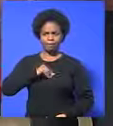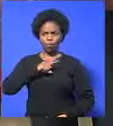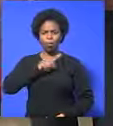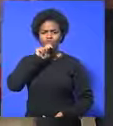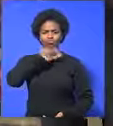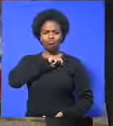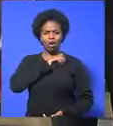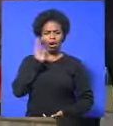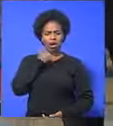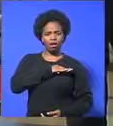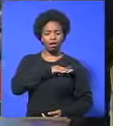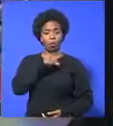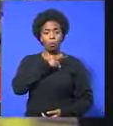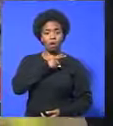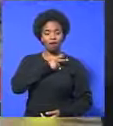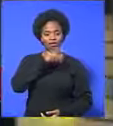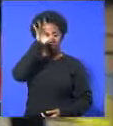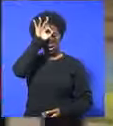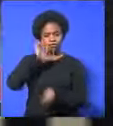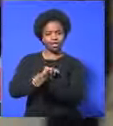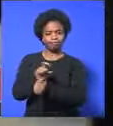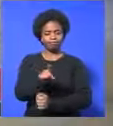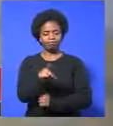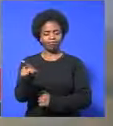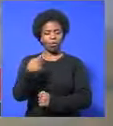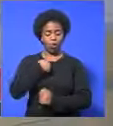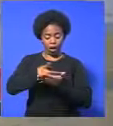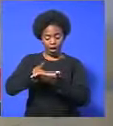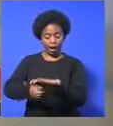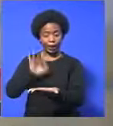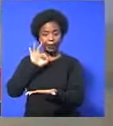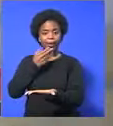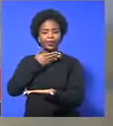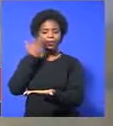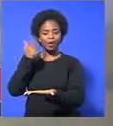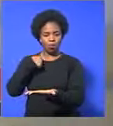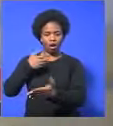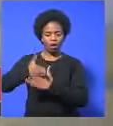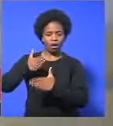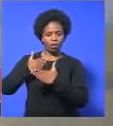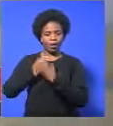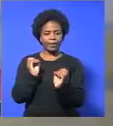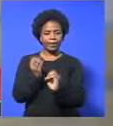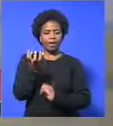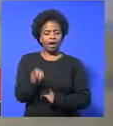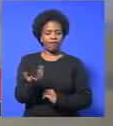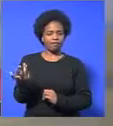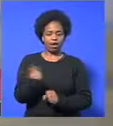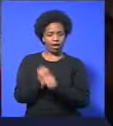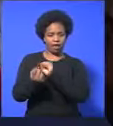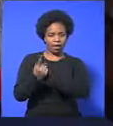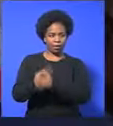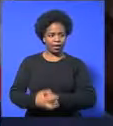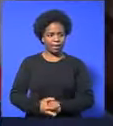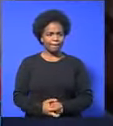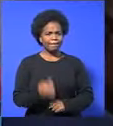the group was detained by Chinese officials after the agent who promised them work visas failed to deliver.